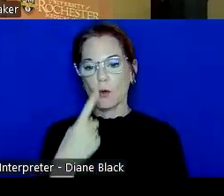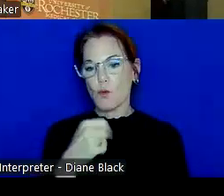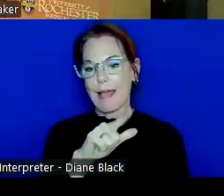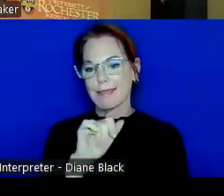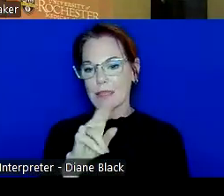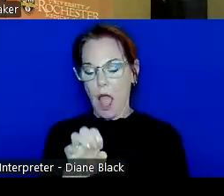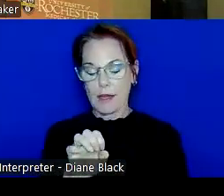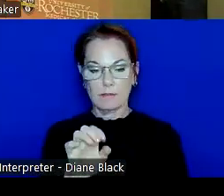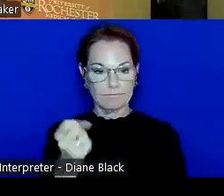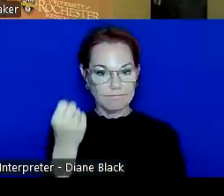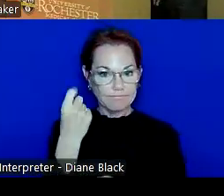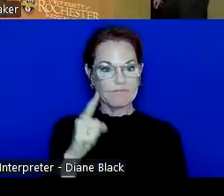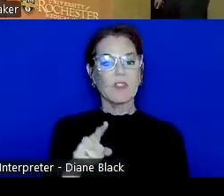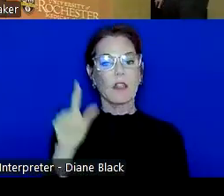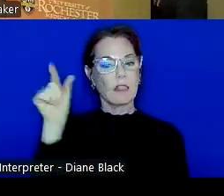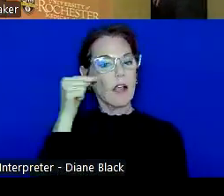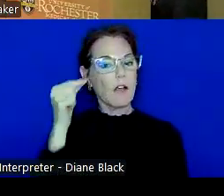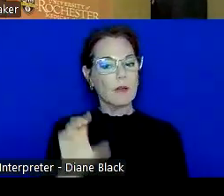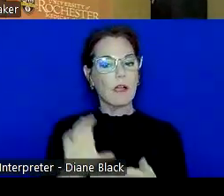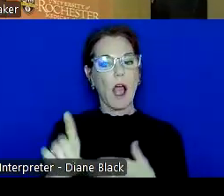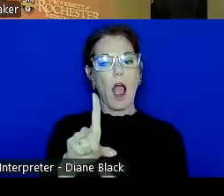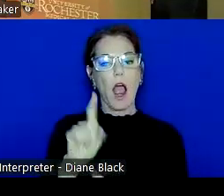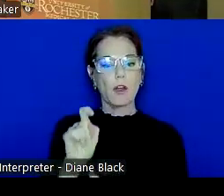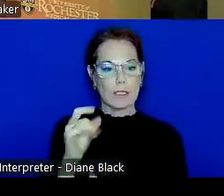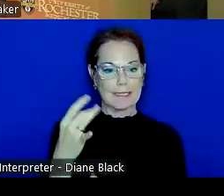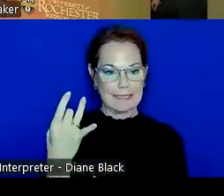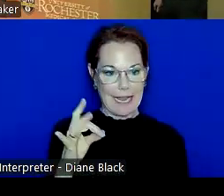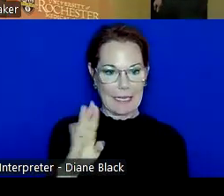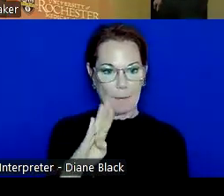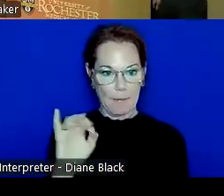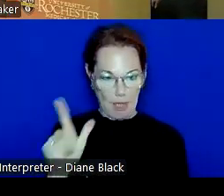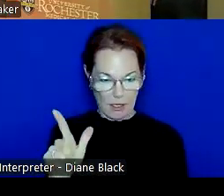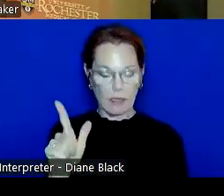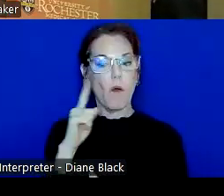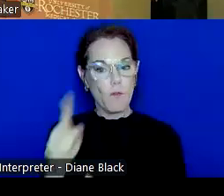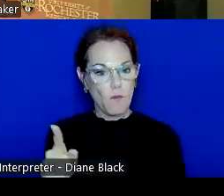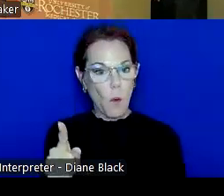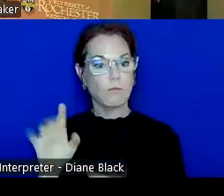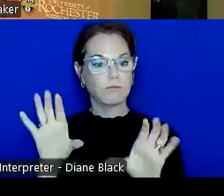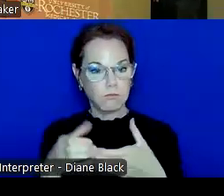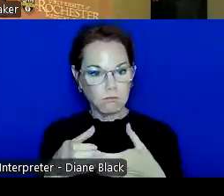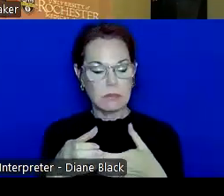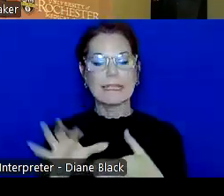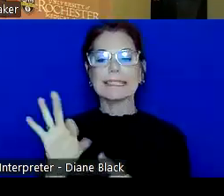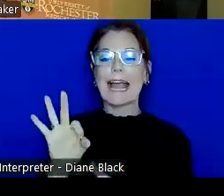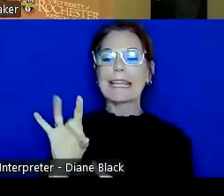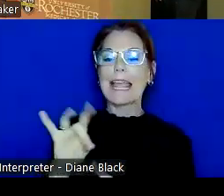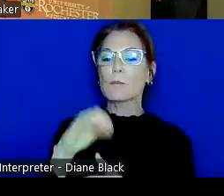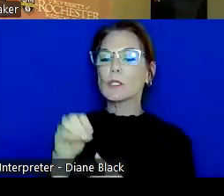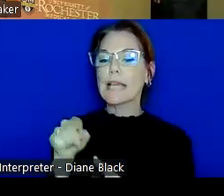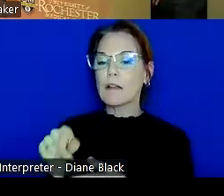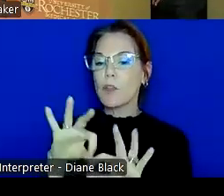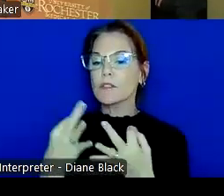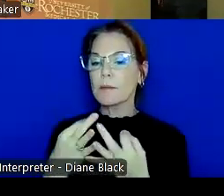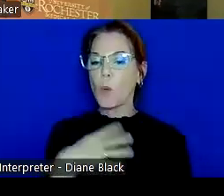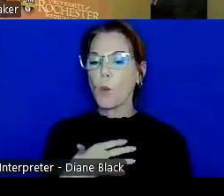gave $119 billion, invested in 35 million families, 98% of whom were white, to be able to purchase and